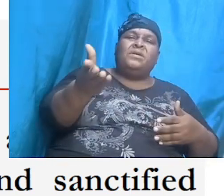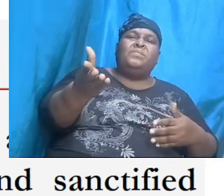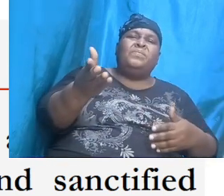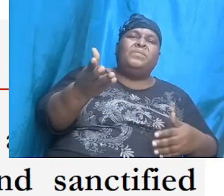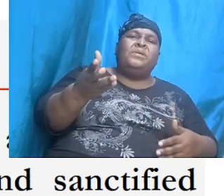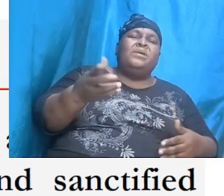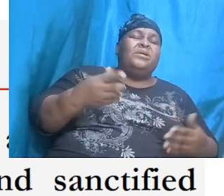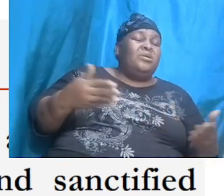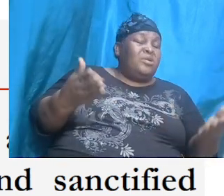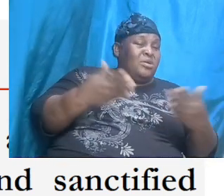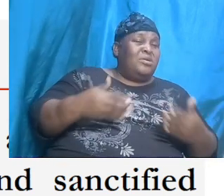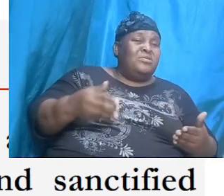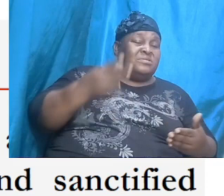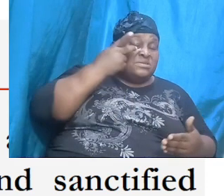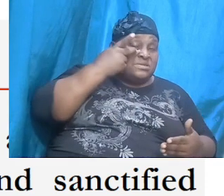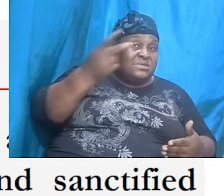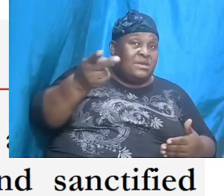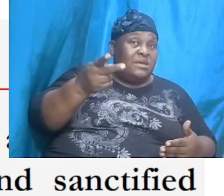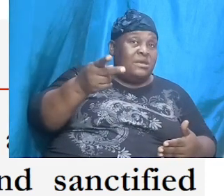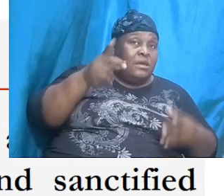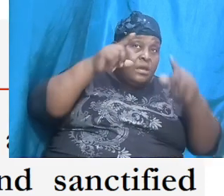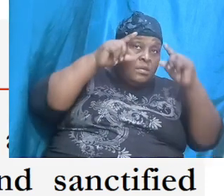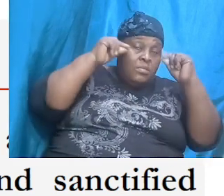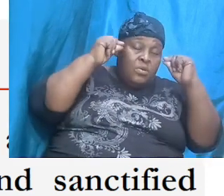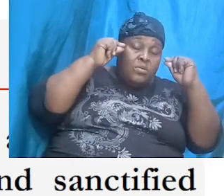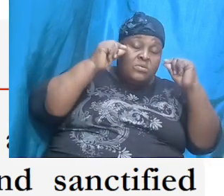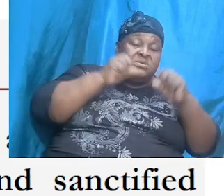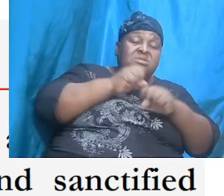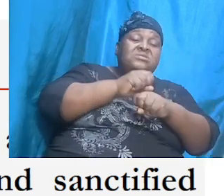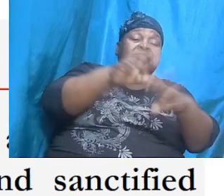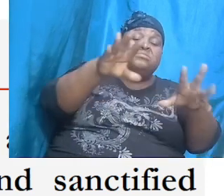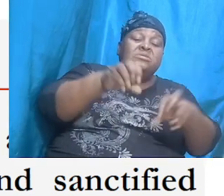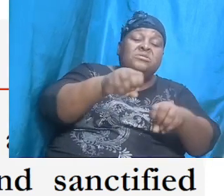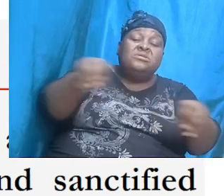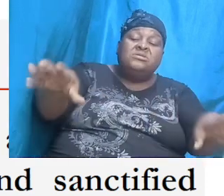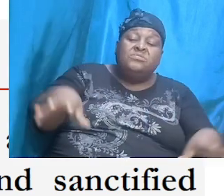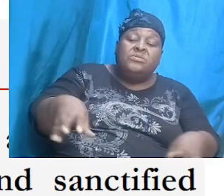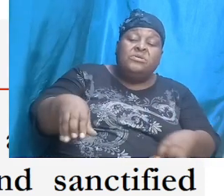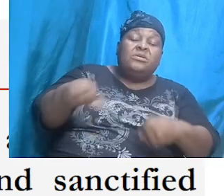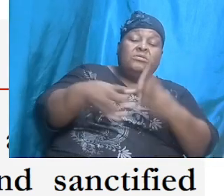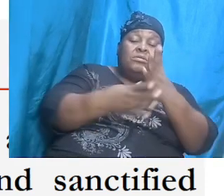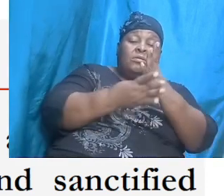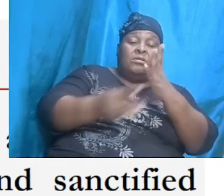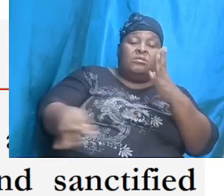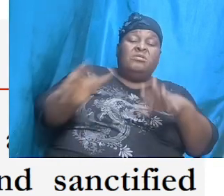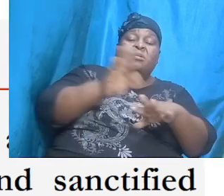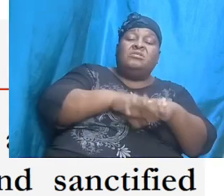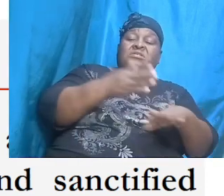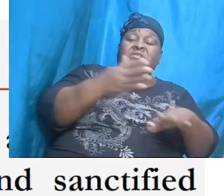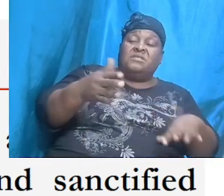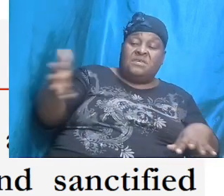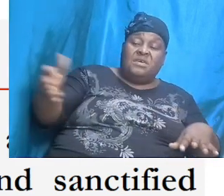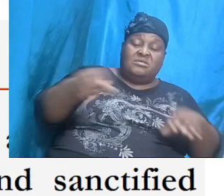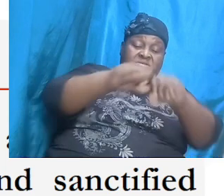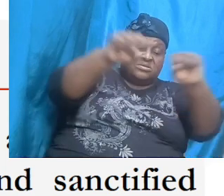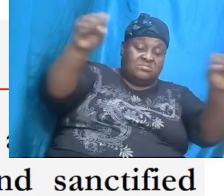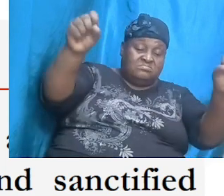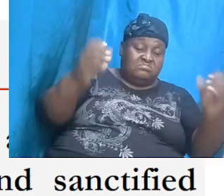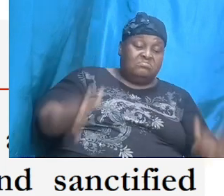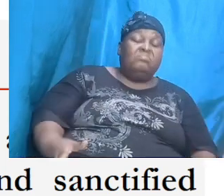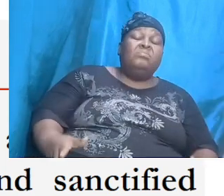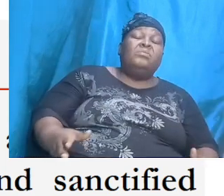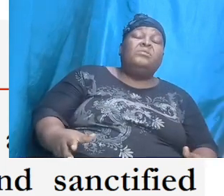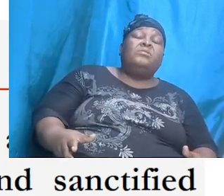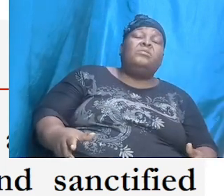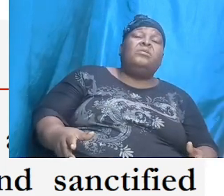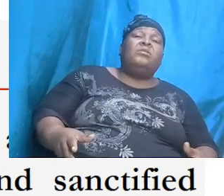seeing Moses doing something. He's sprinkling oil upon things, the altar, upon the vessels,